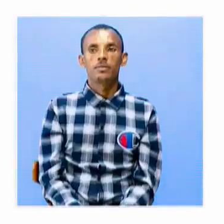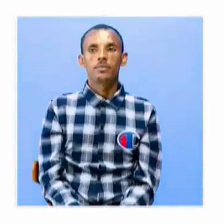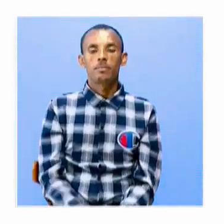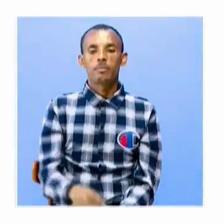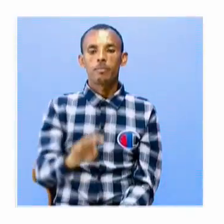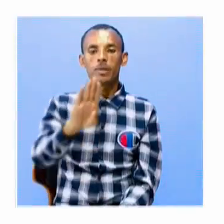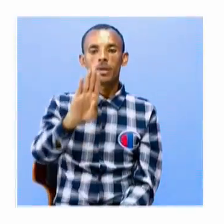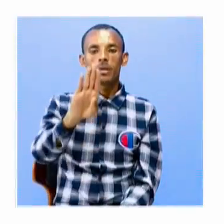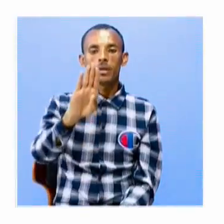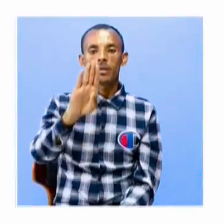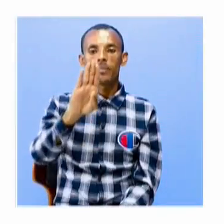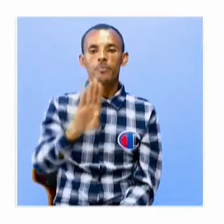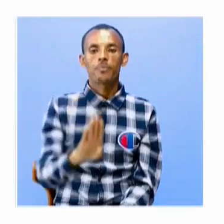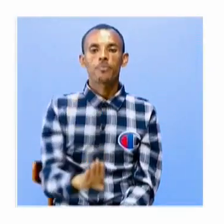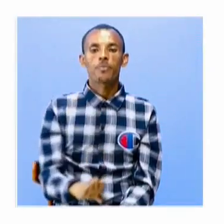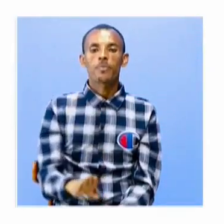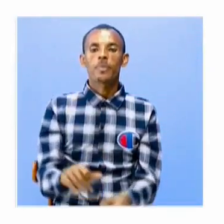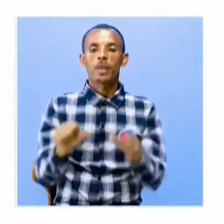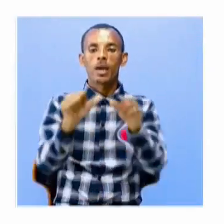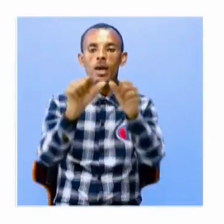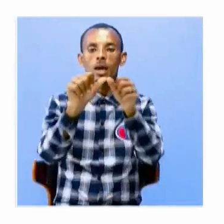The area